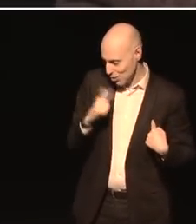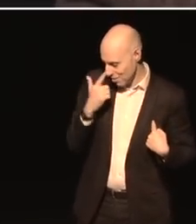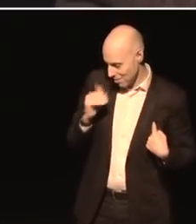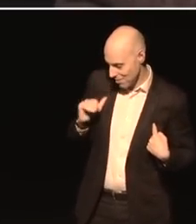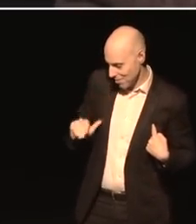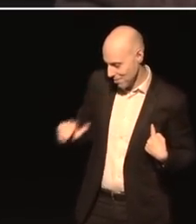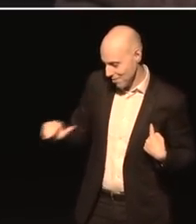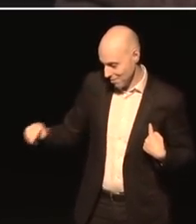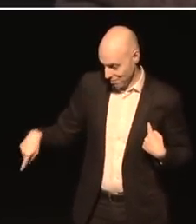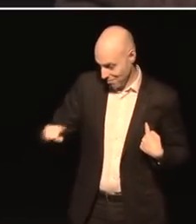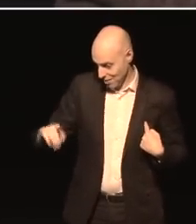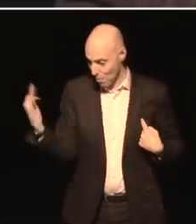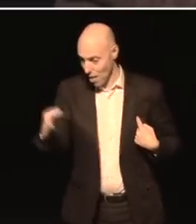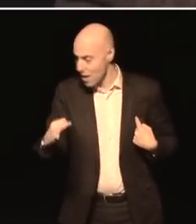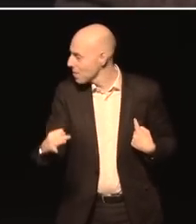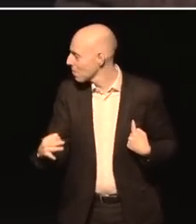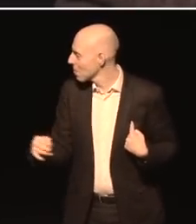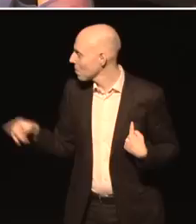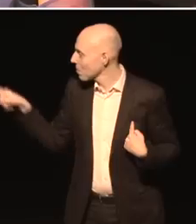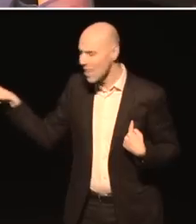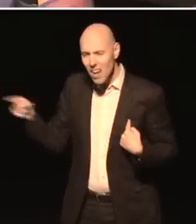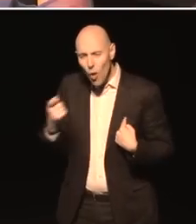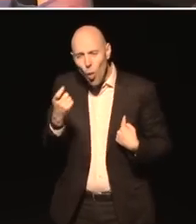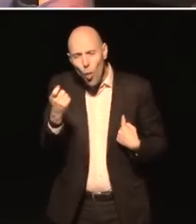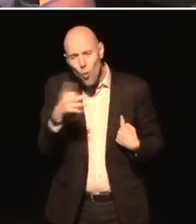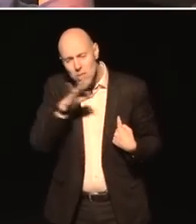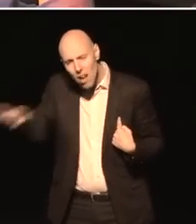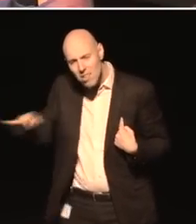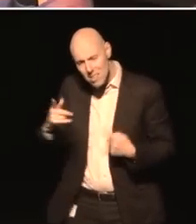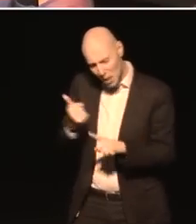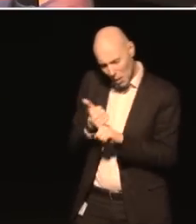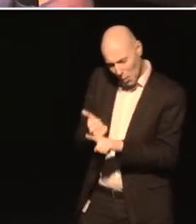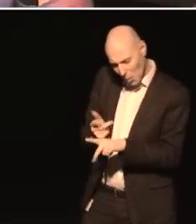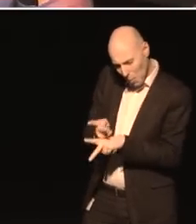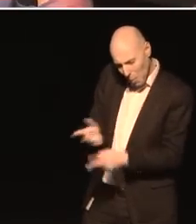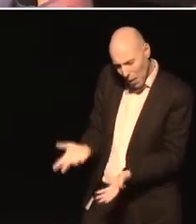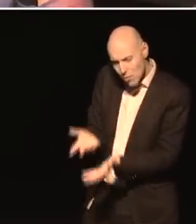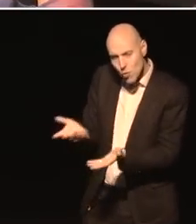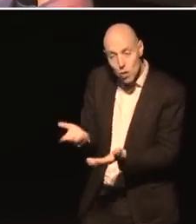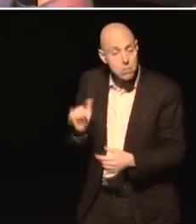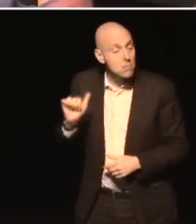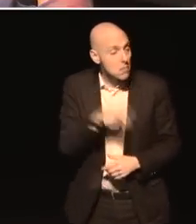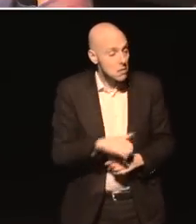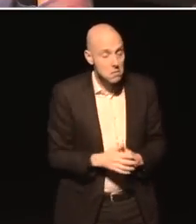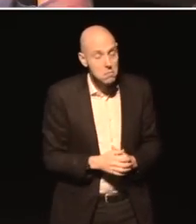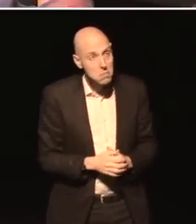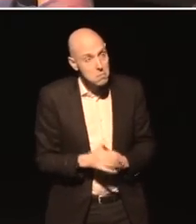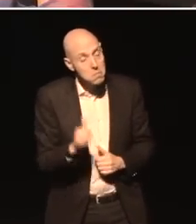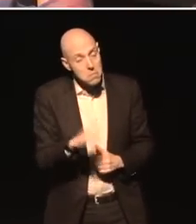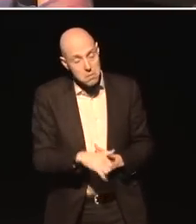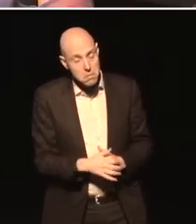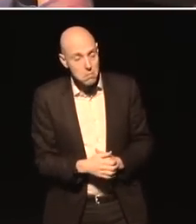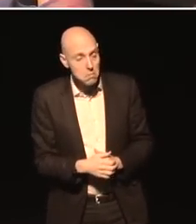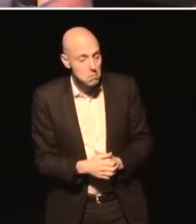I should encourage them. So for mentoring and... Yes, yeah. About mentoring and yeah, it's